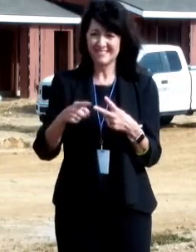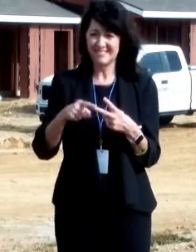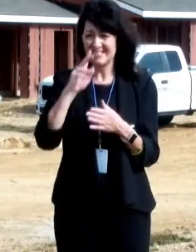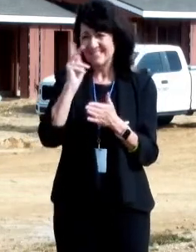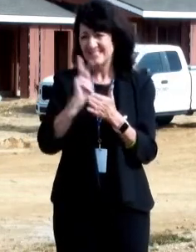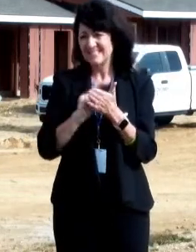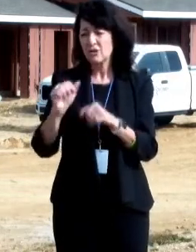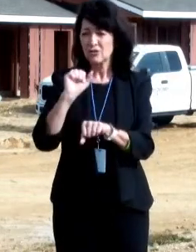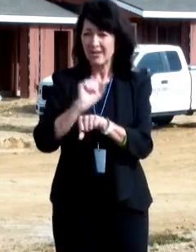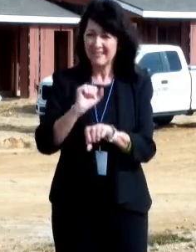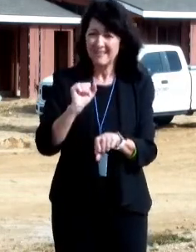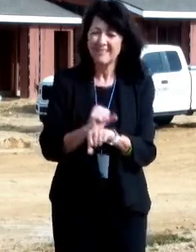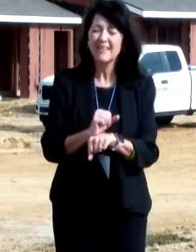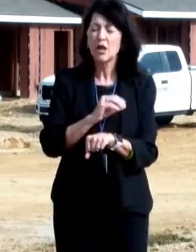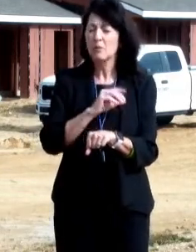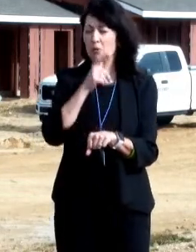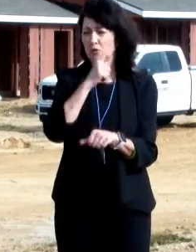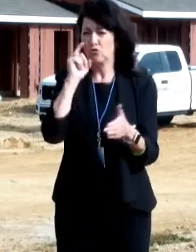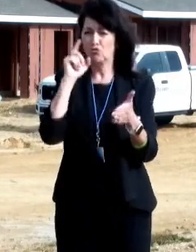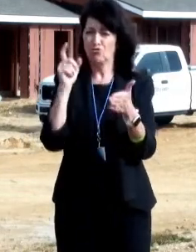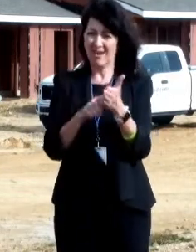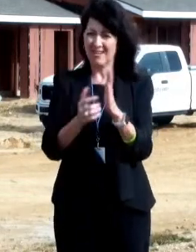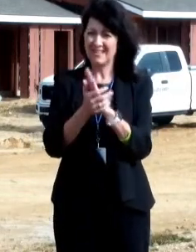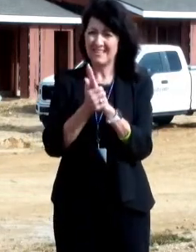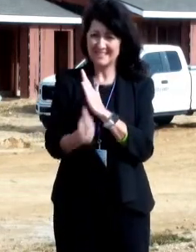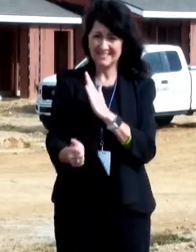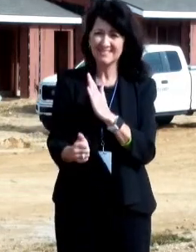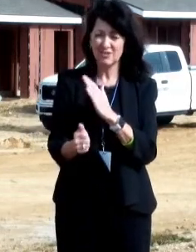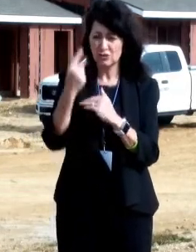for skills and a future that